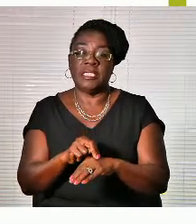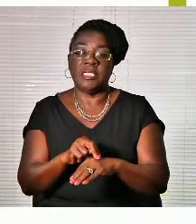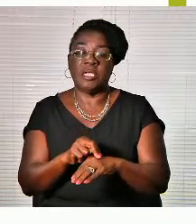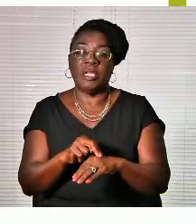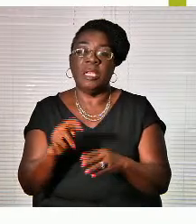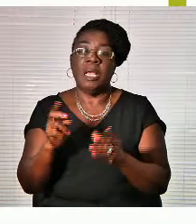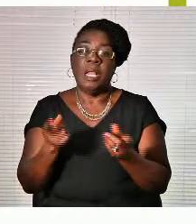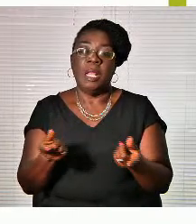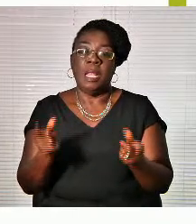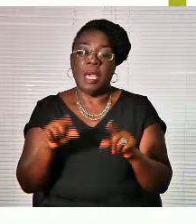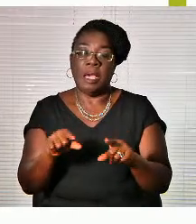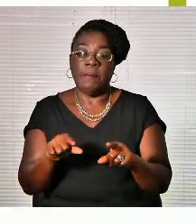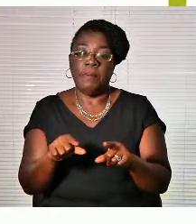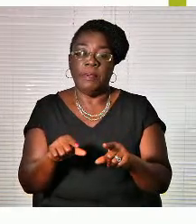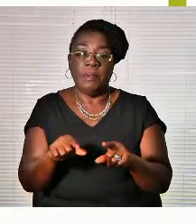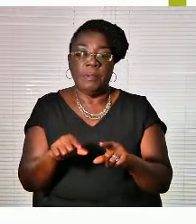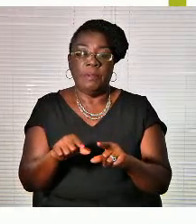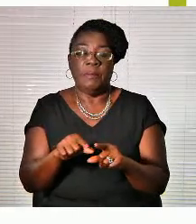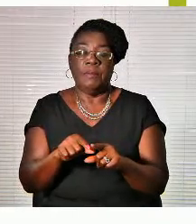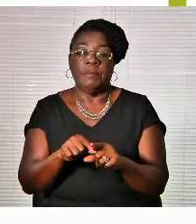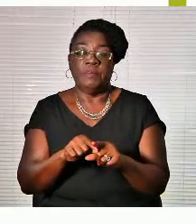was designated,